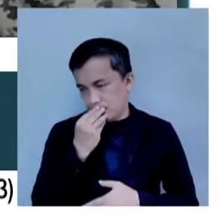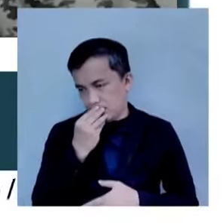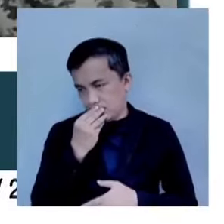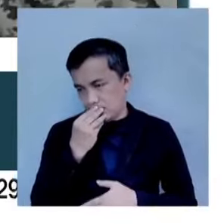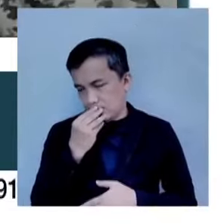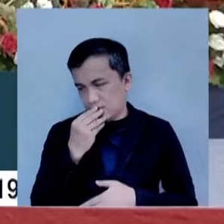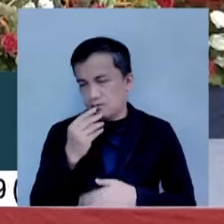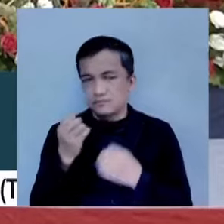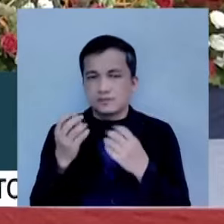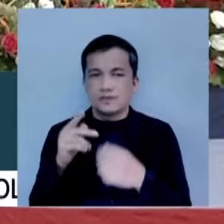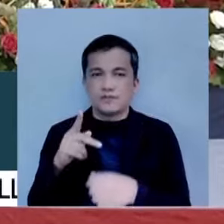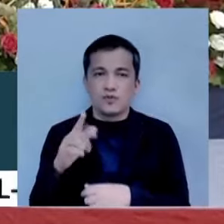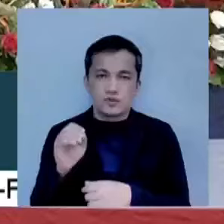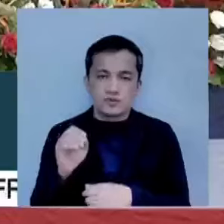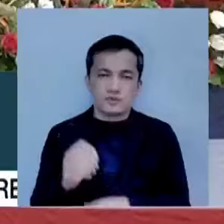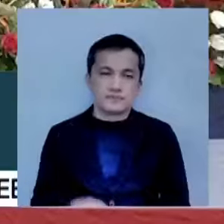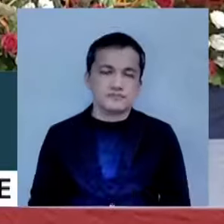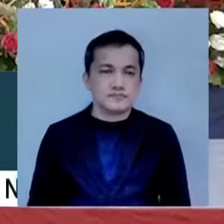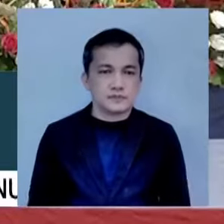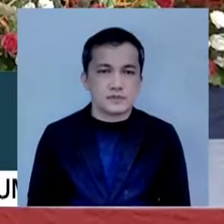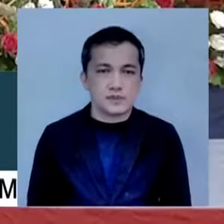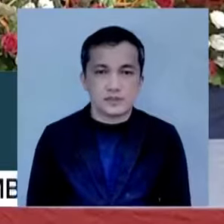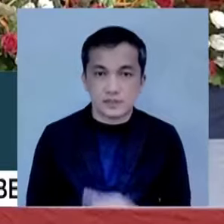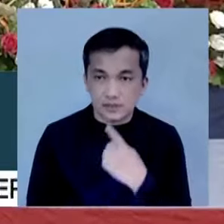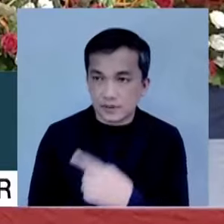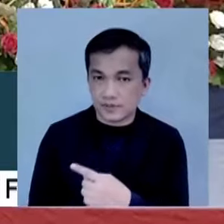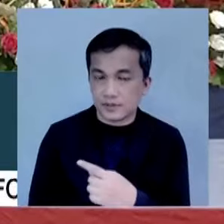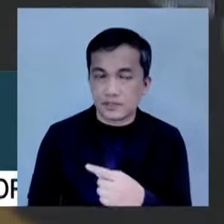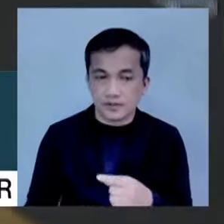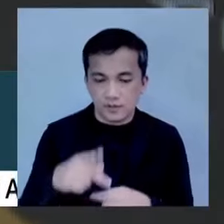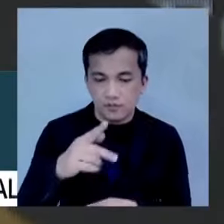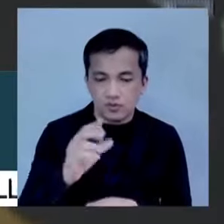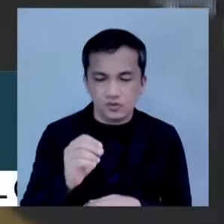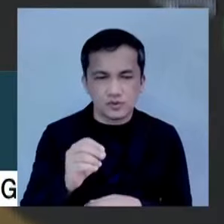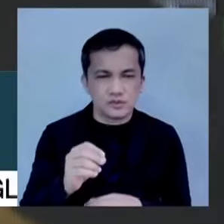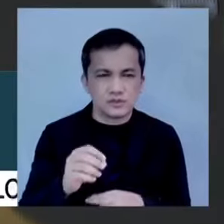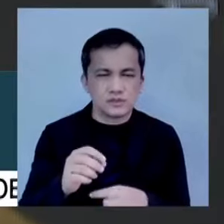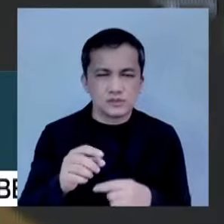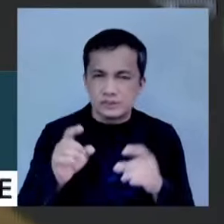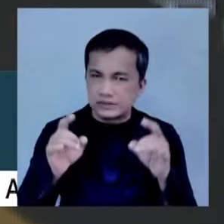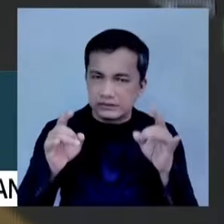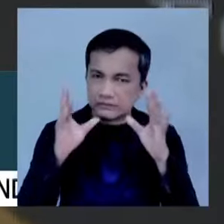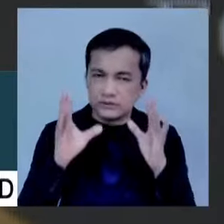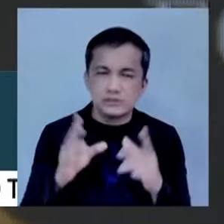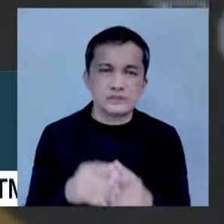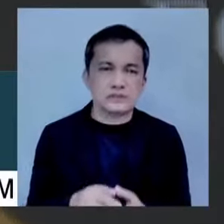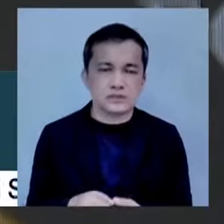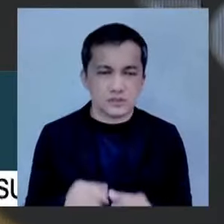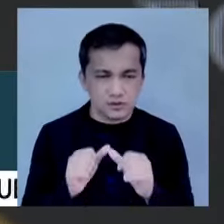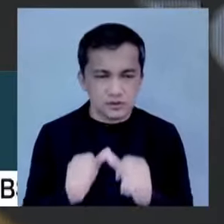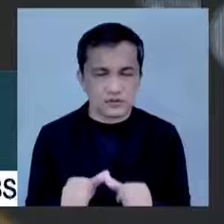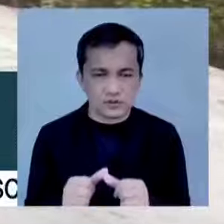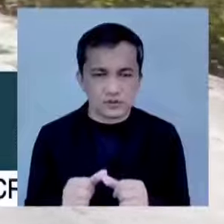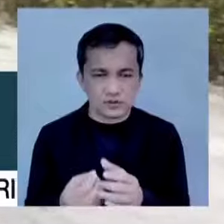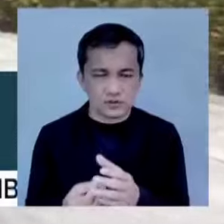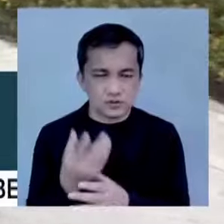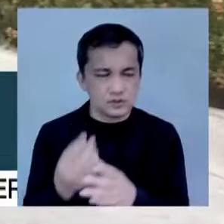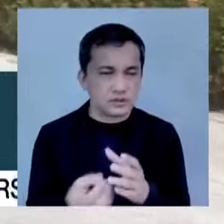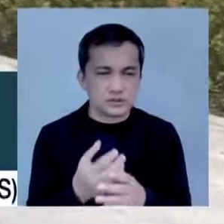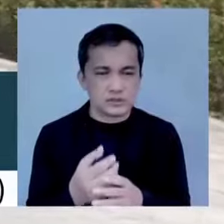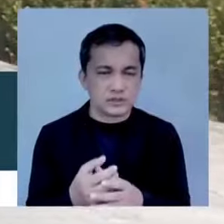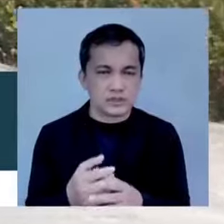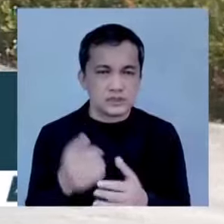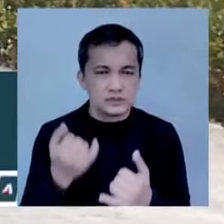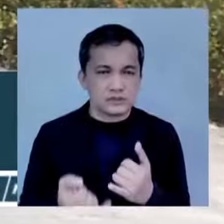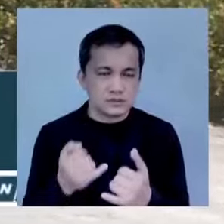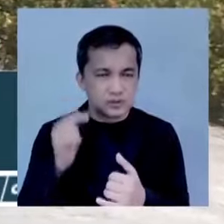in the country. She says at this point, POGOs present a clear and present danger and will continue to flourish unless government acts on the